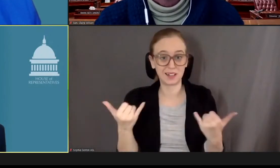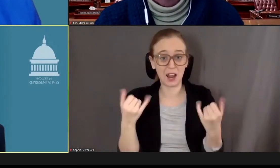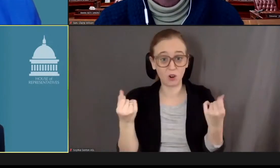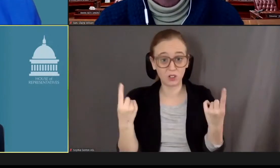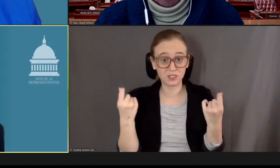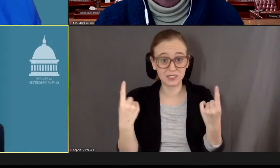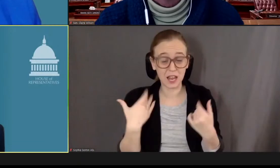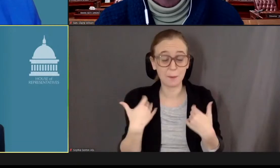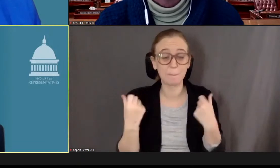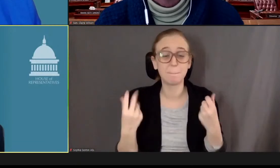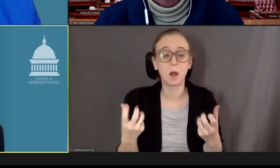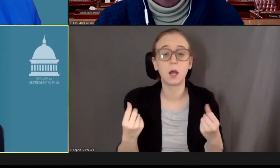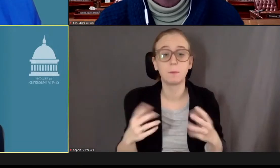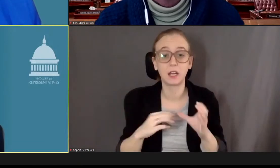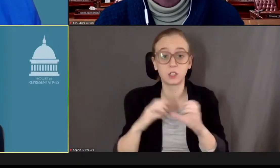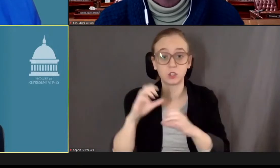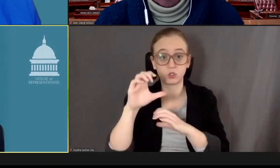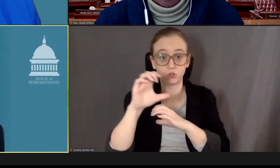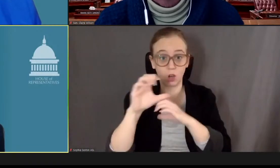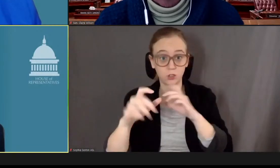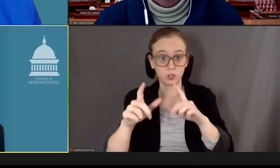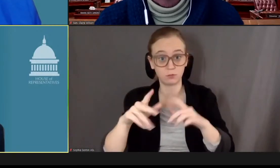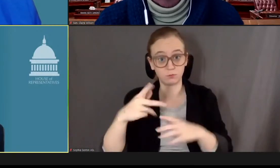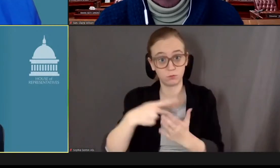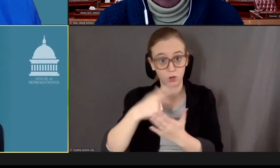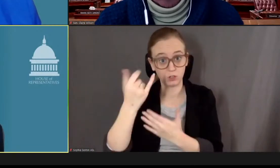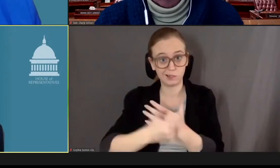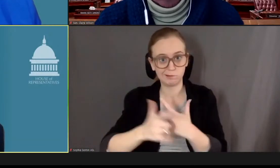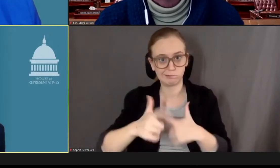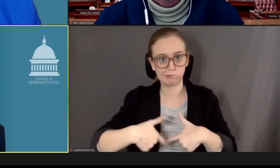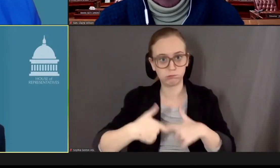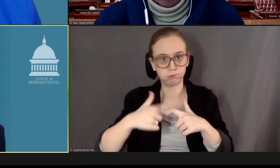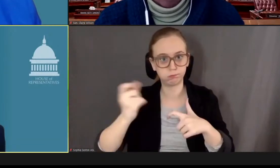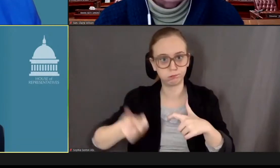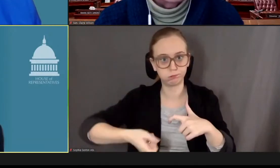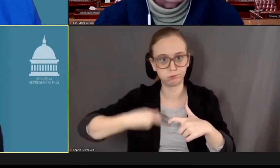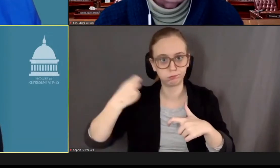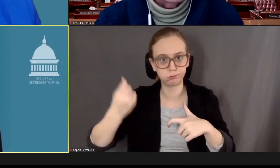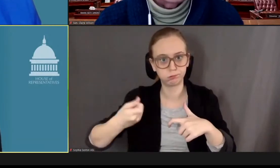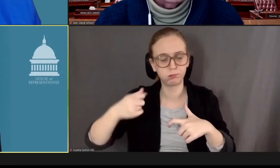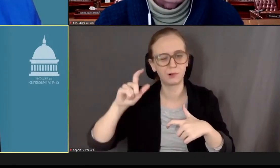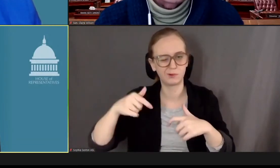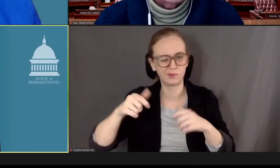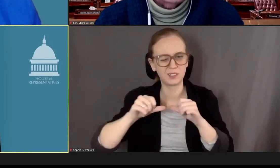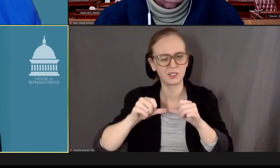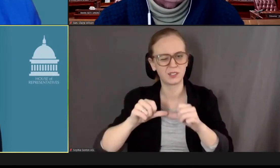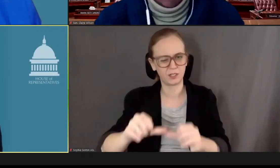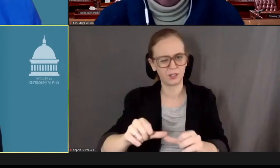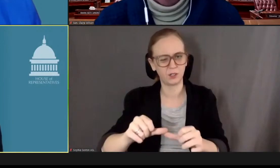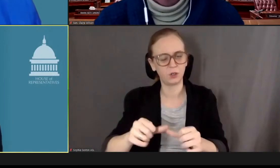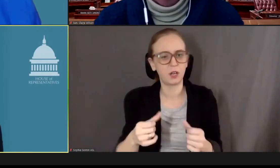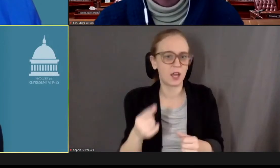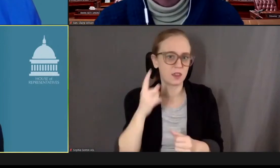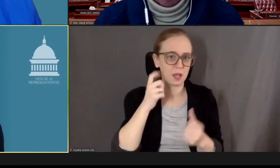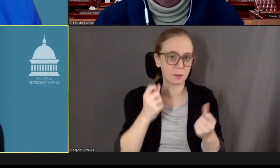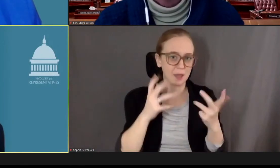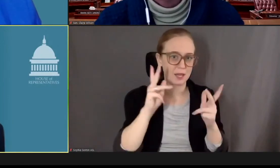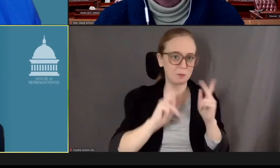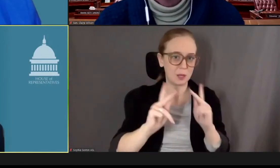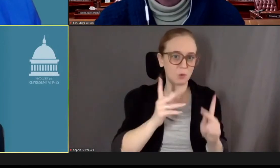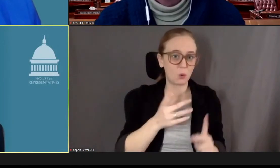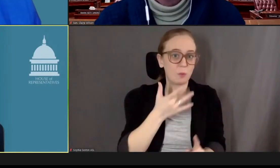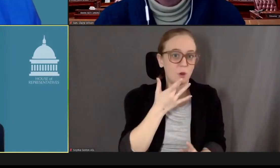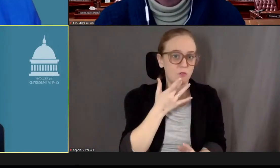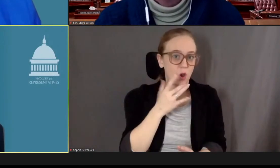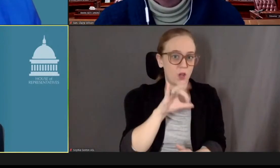will continue, and having young people that prefer that pathway to go into the trades right out of high school and make a